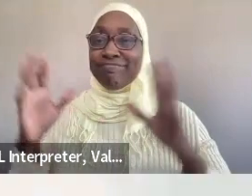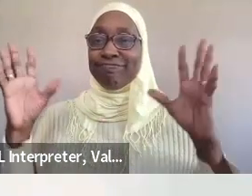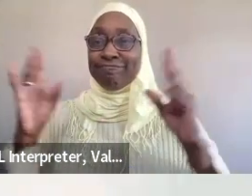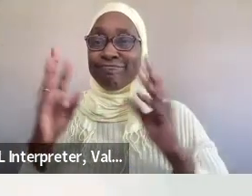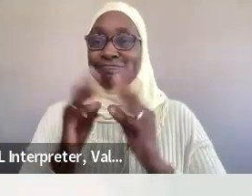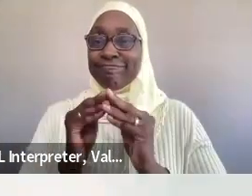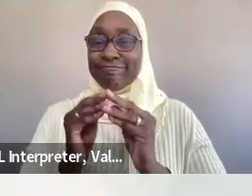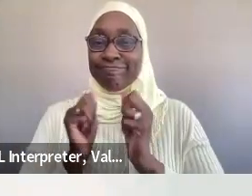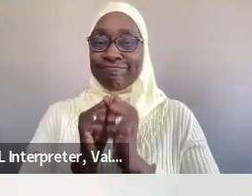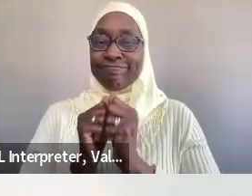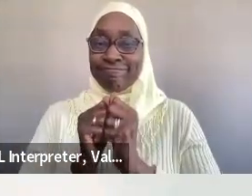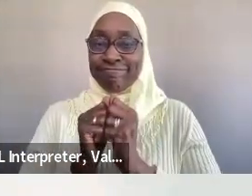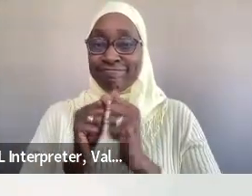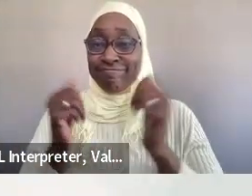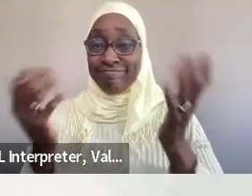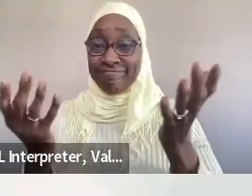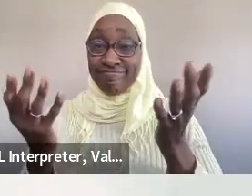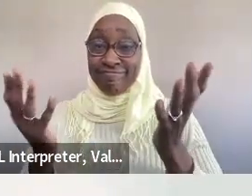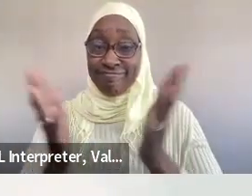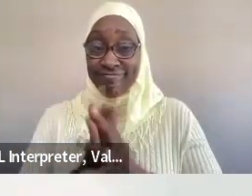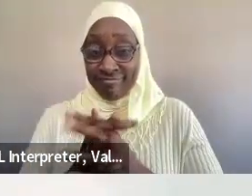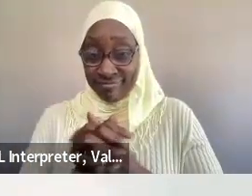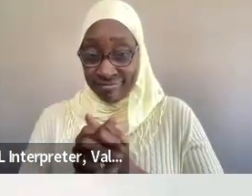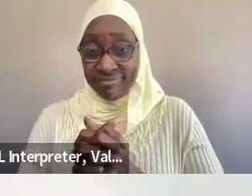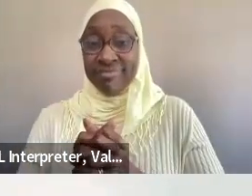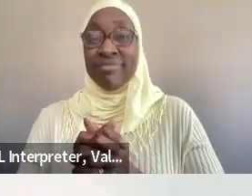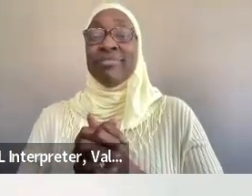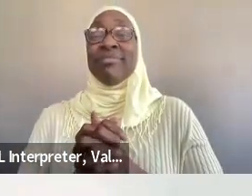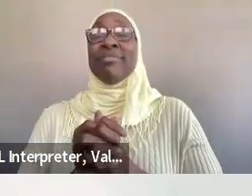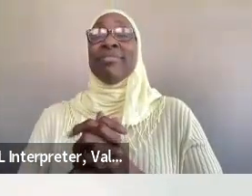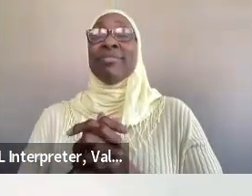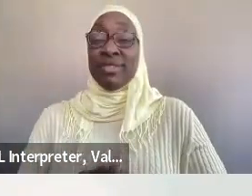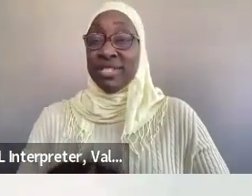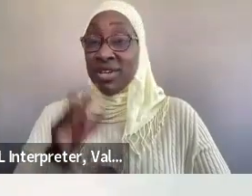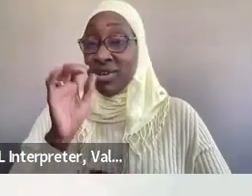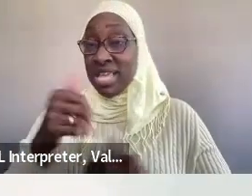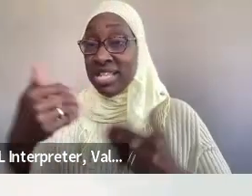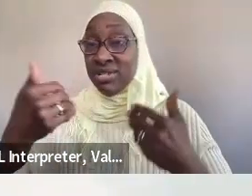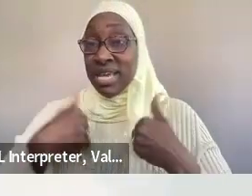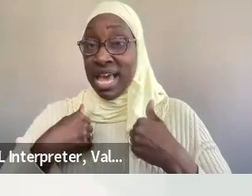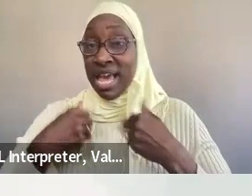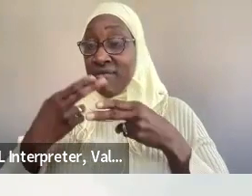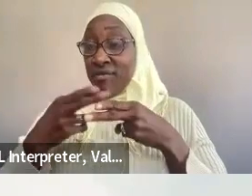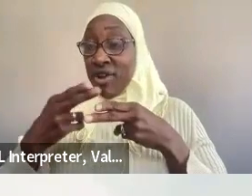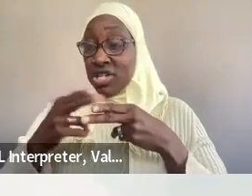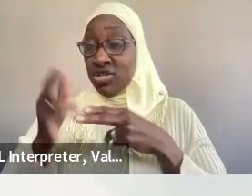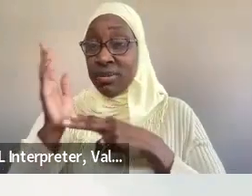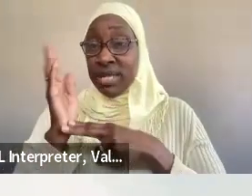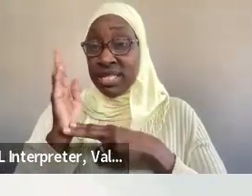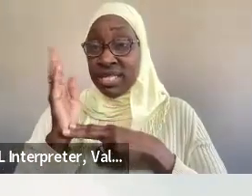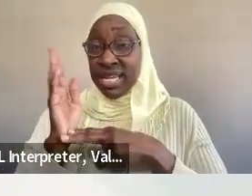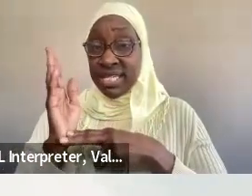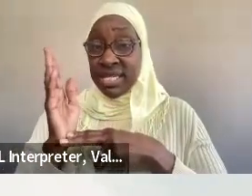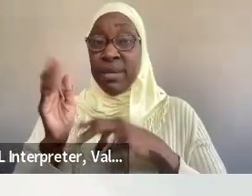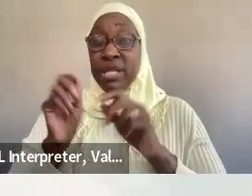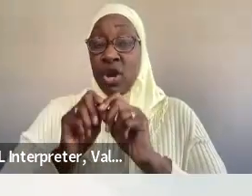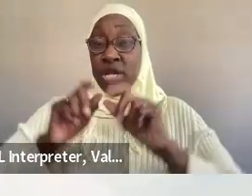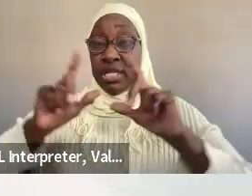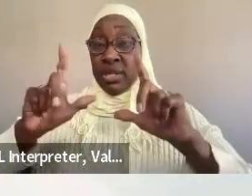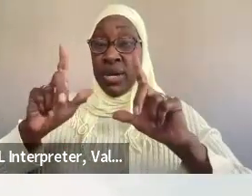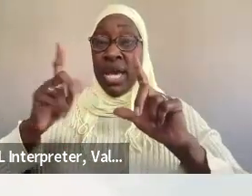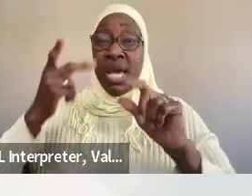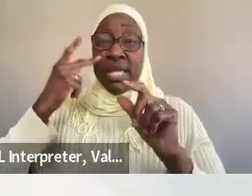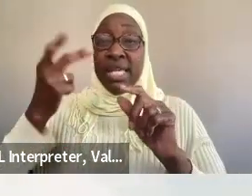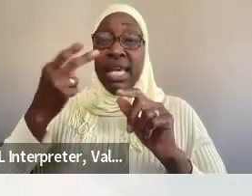So that is what we have for our short presentation. But up on the screen, there are 2 short